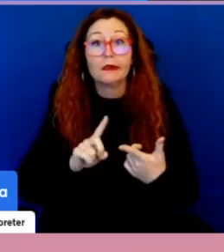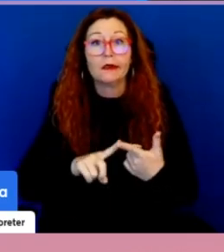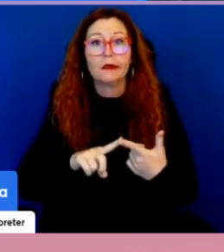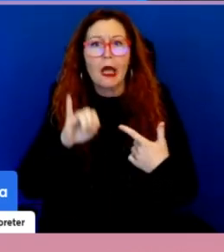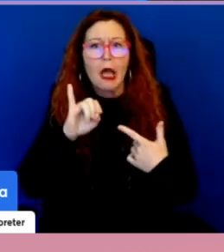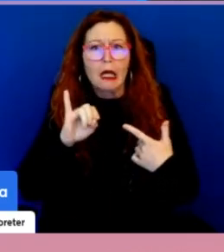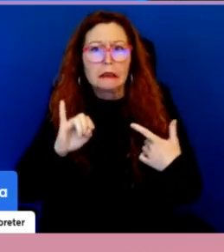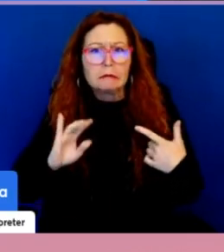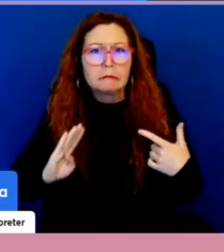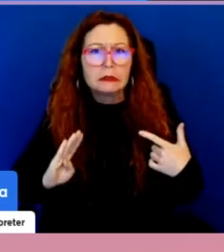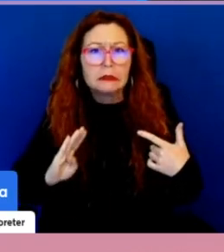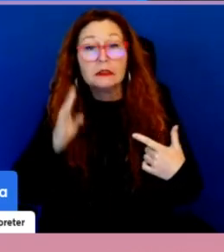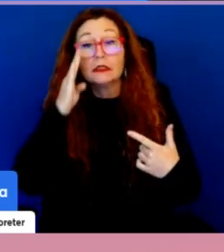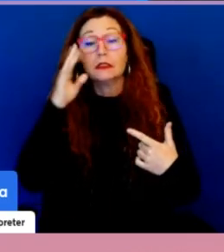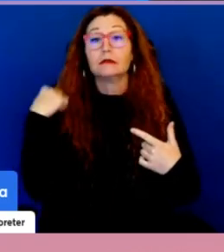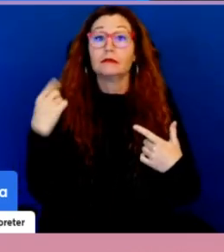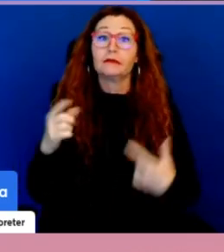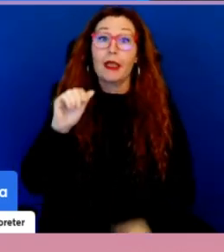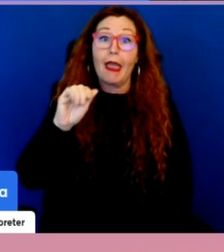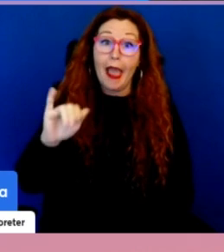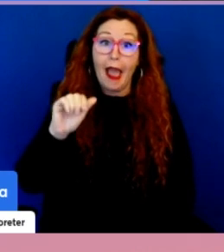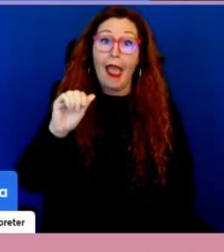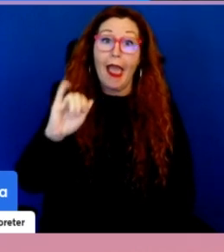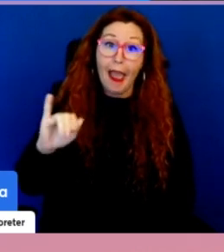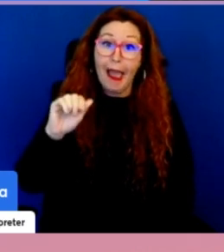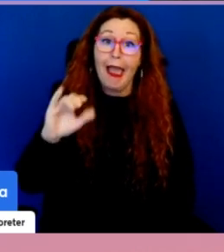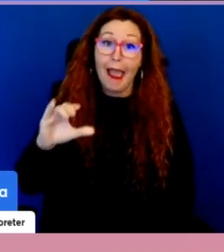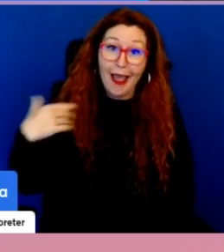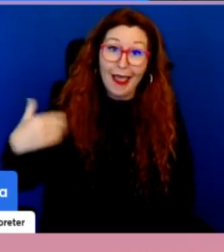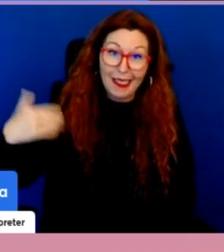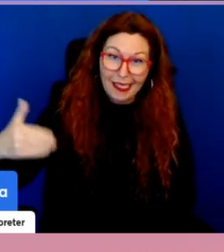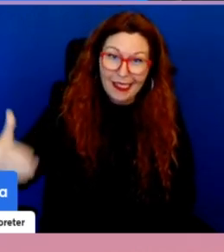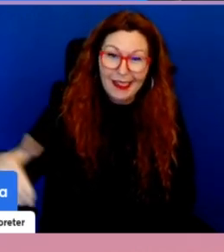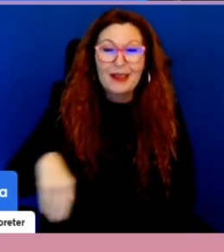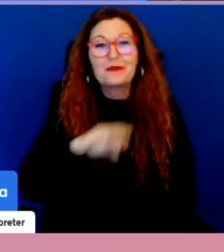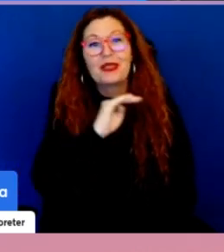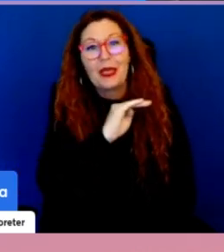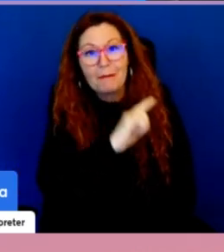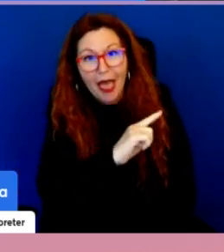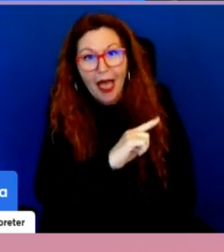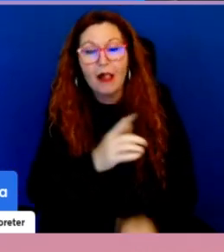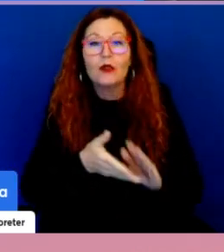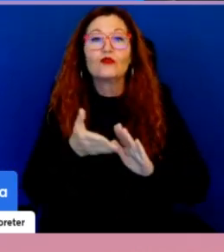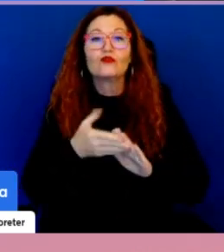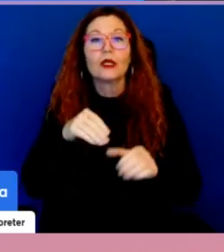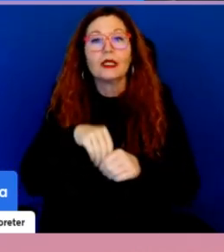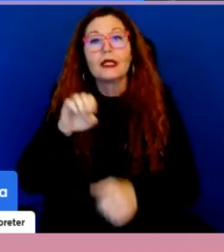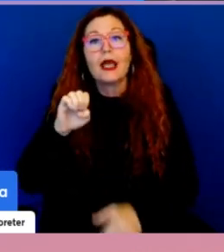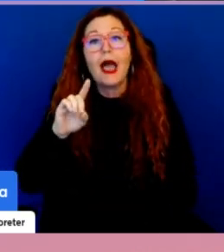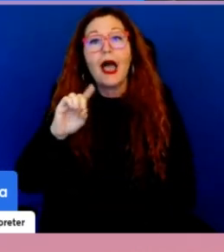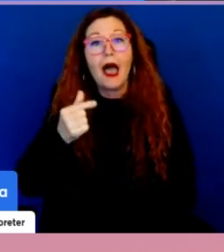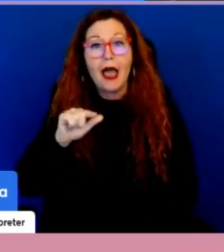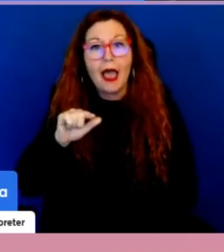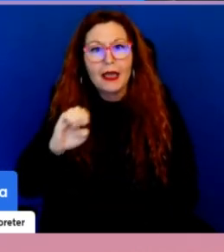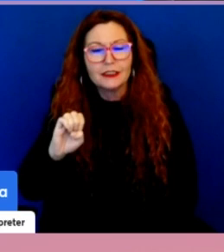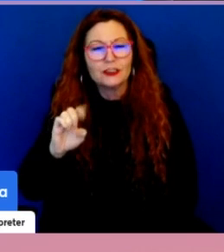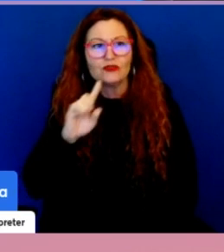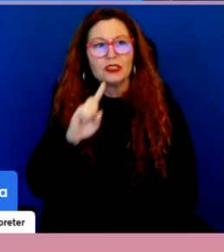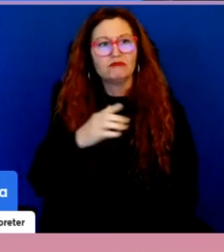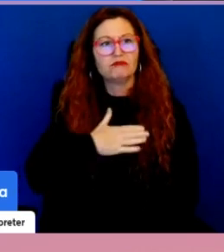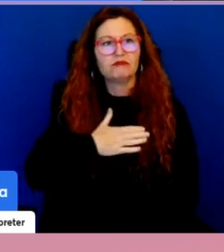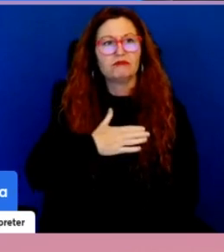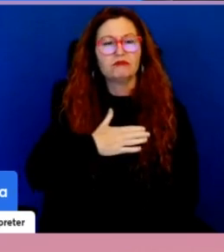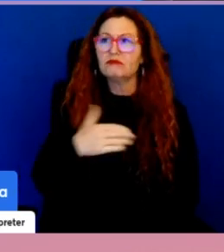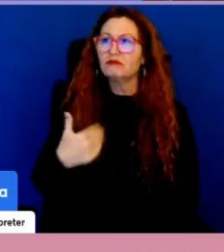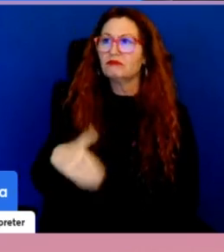years, it's all AI, ML, and mech and running things on the edge. And I think it's really interesting because there's all these